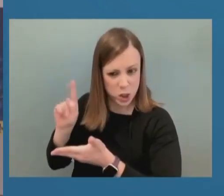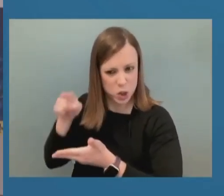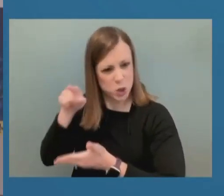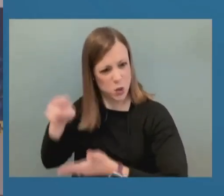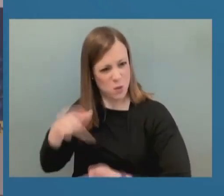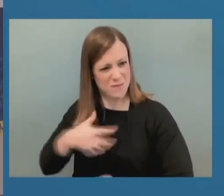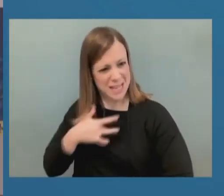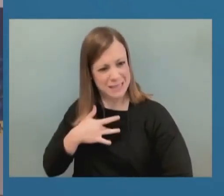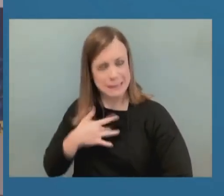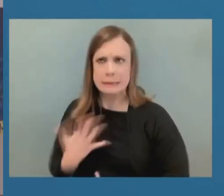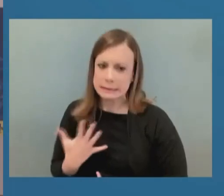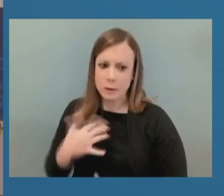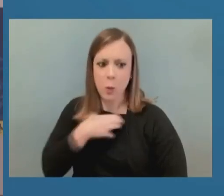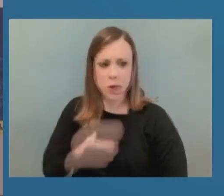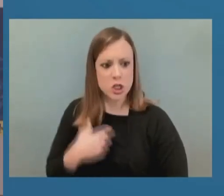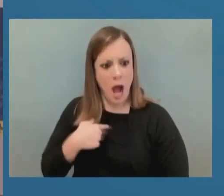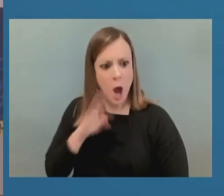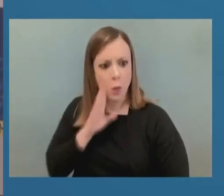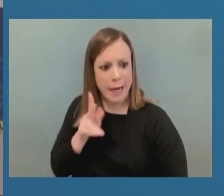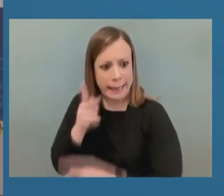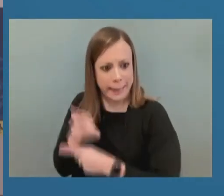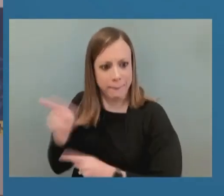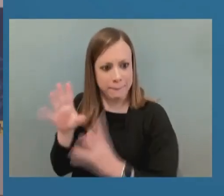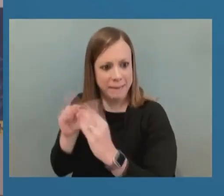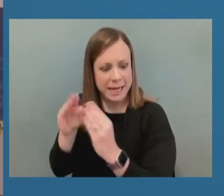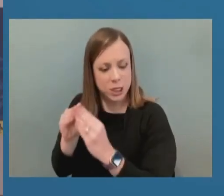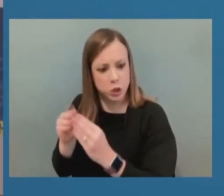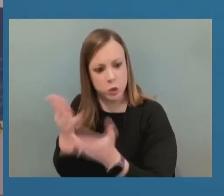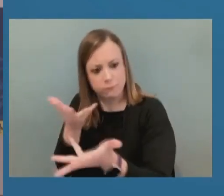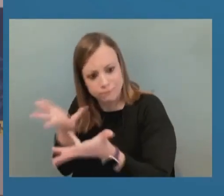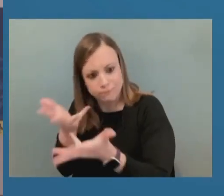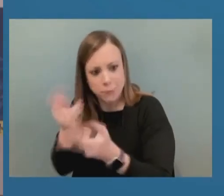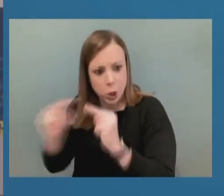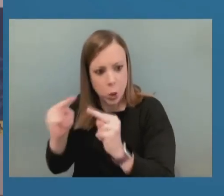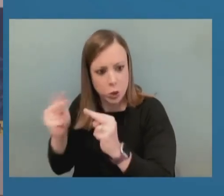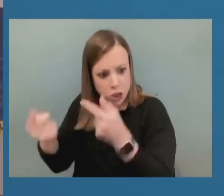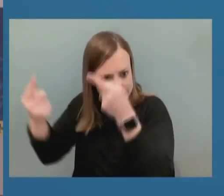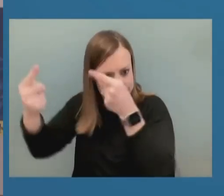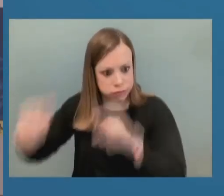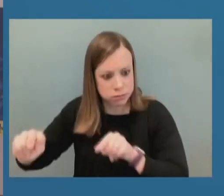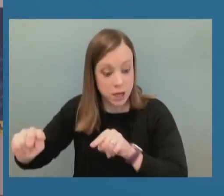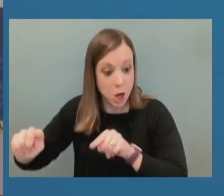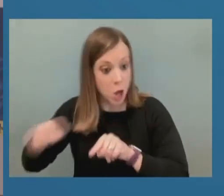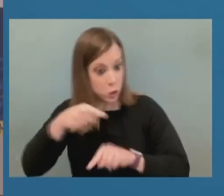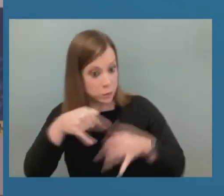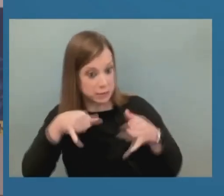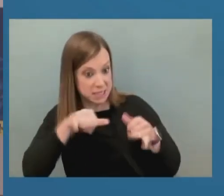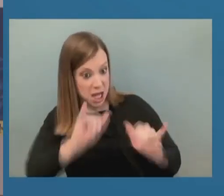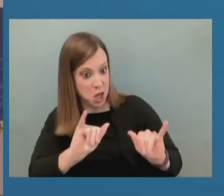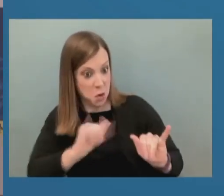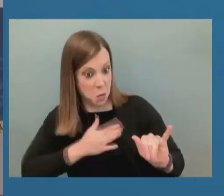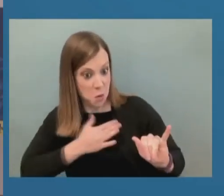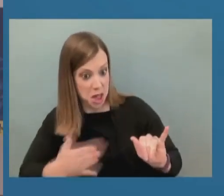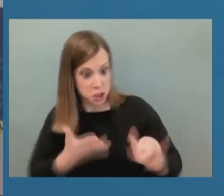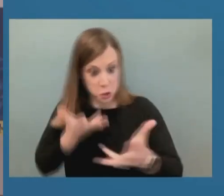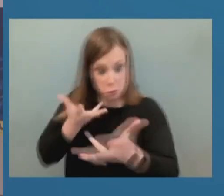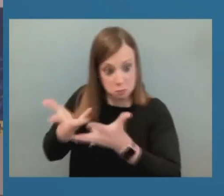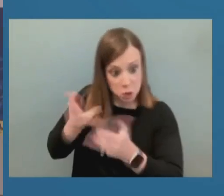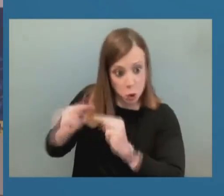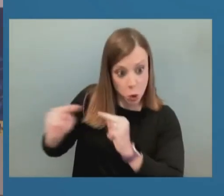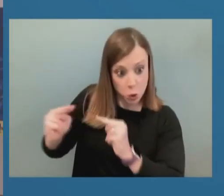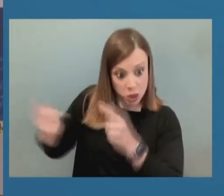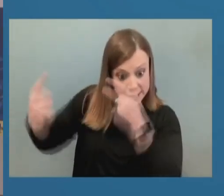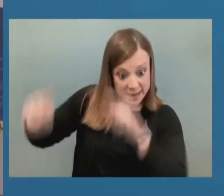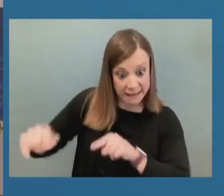him? And would you still be willing to strike a deal with him now if he agrees to give the $13 billion or whatever it would be